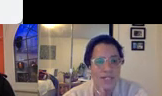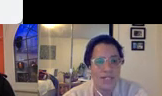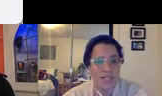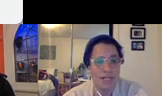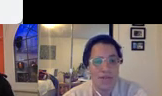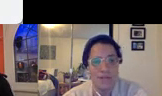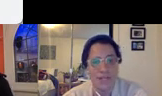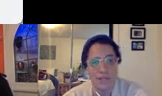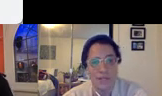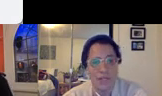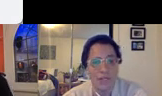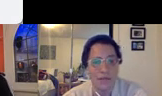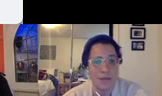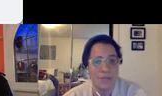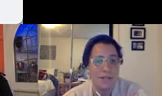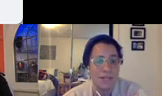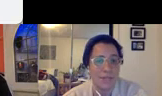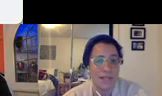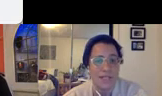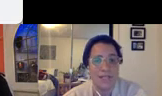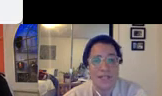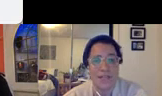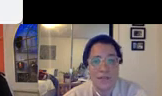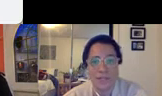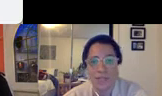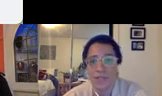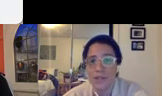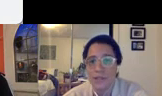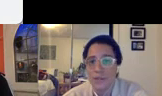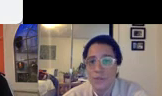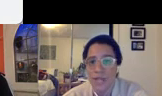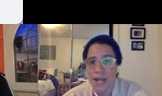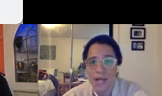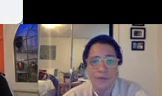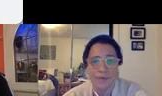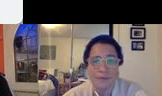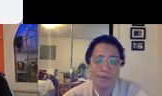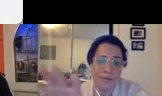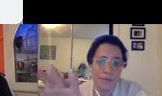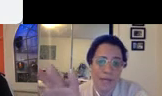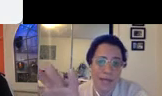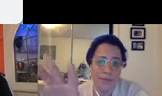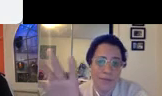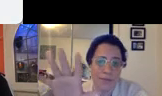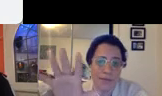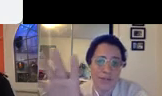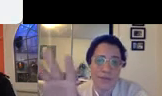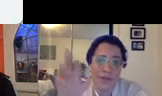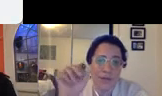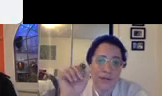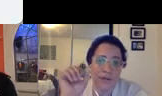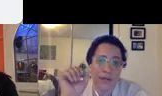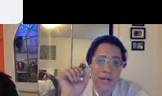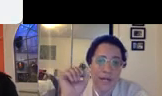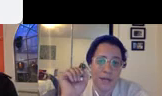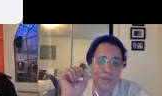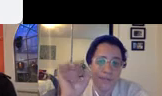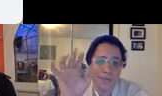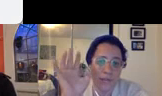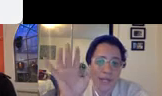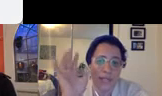So for instance, another subcommittee, a project and policy subcommittee would have maybe the